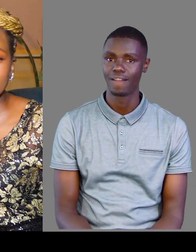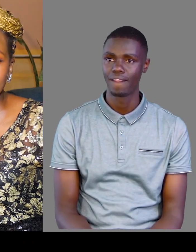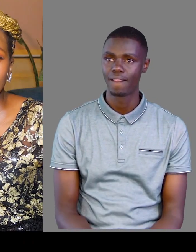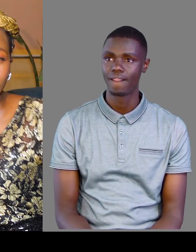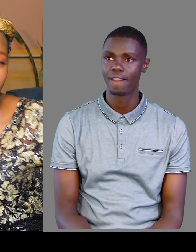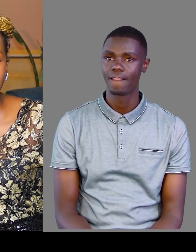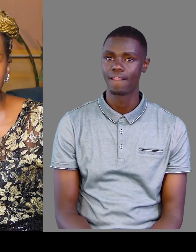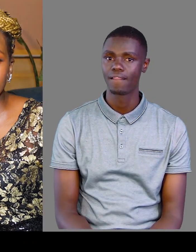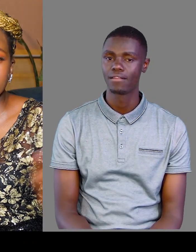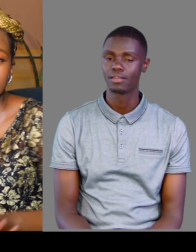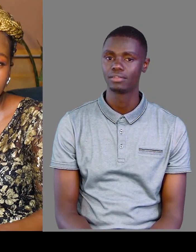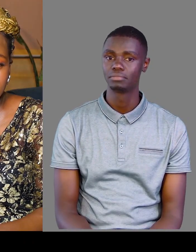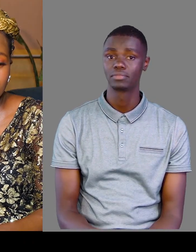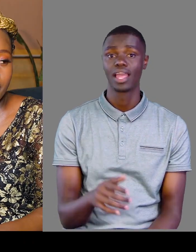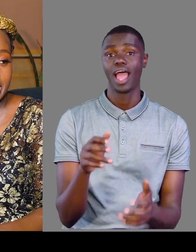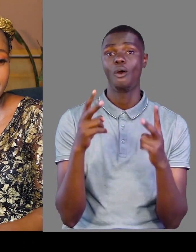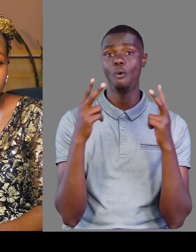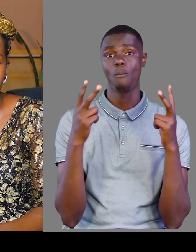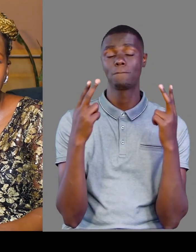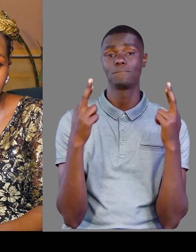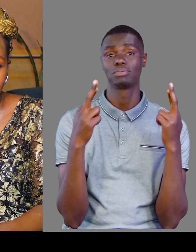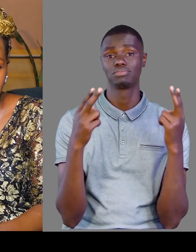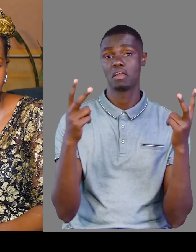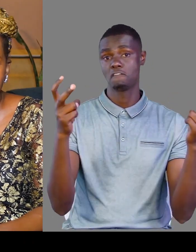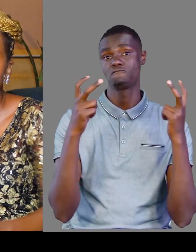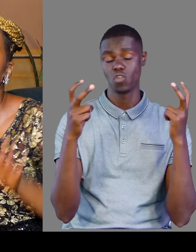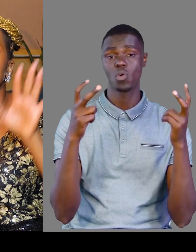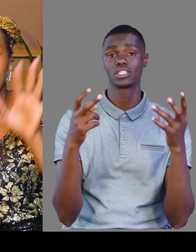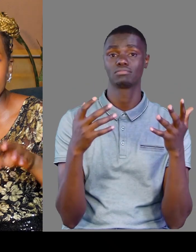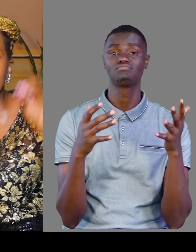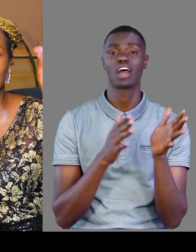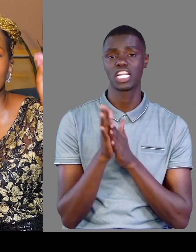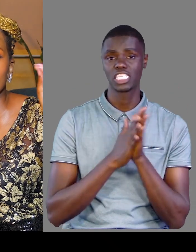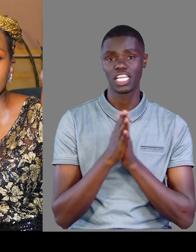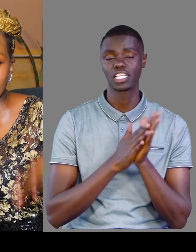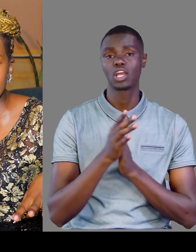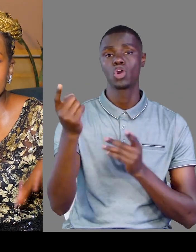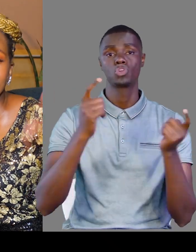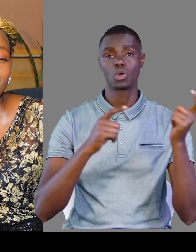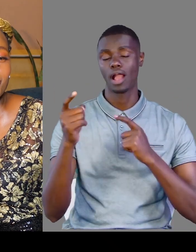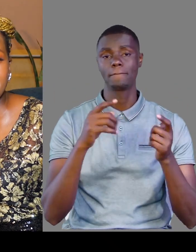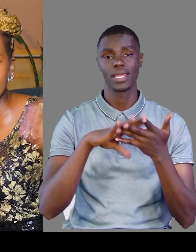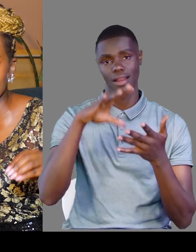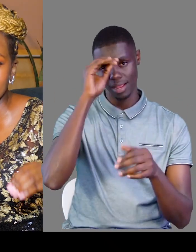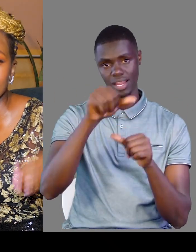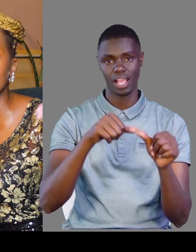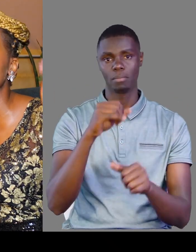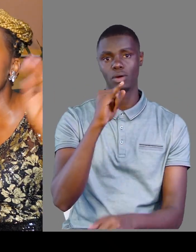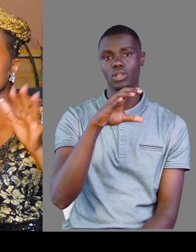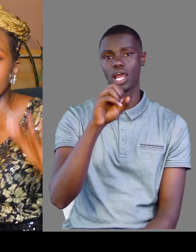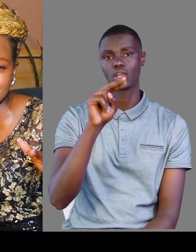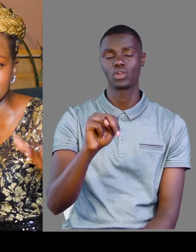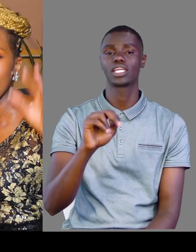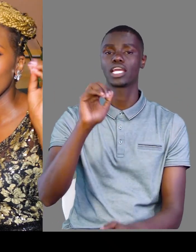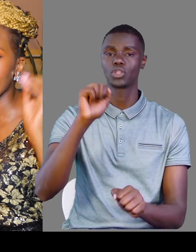But guys, I hope my viewers are excited to come and learn more about the Iconic Pod. I hope you guys are going to be joining us and are going to be engaging with us because